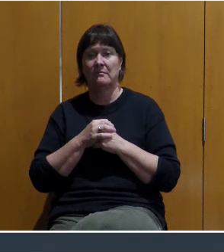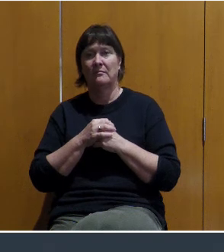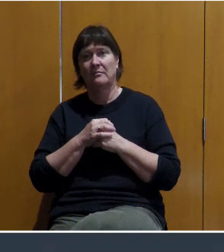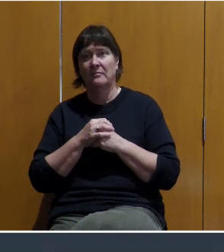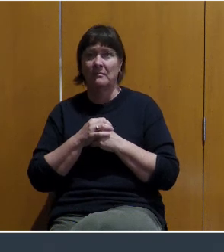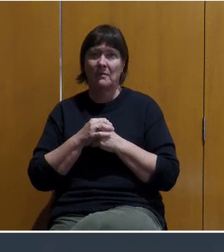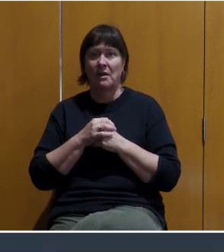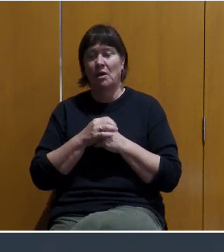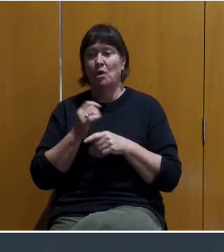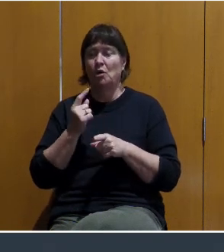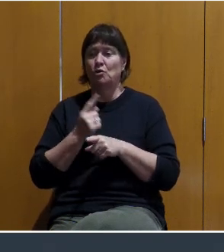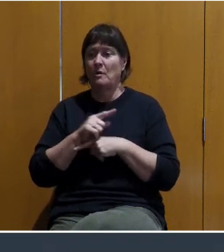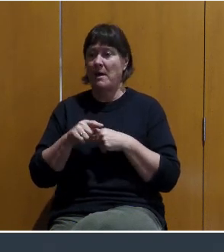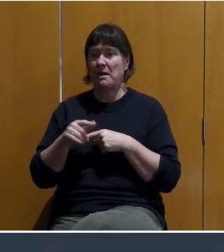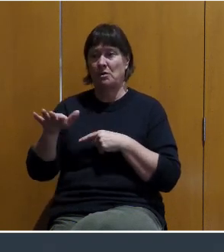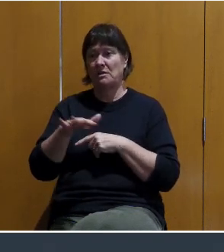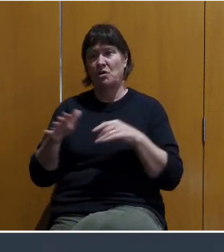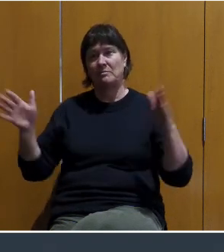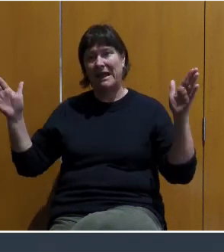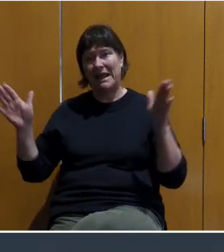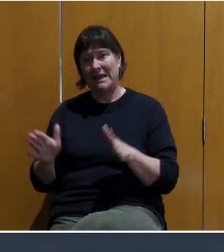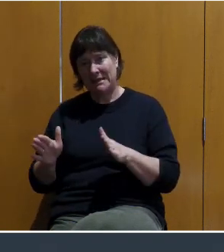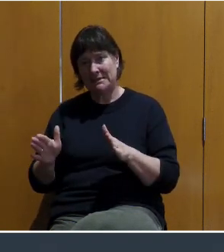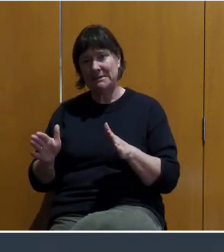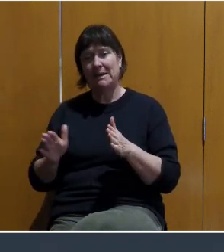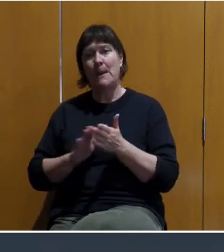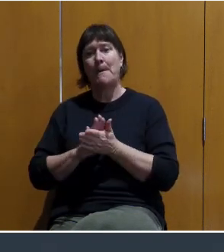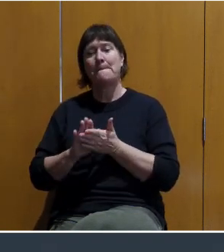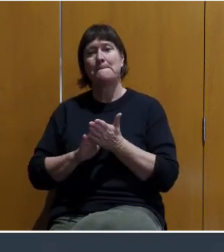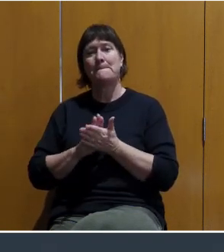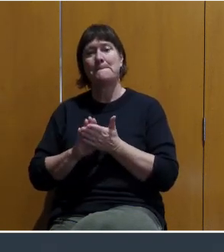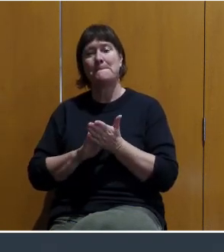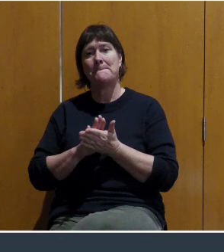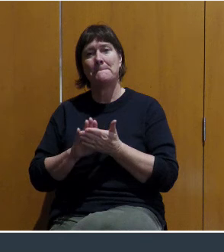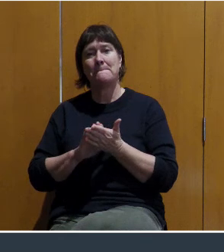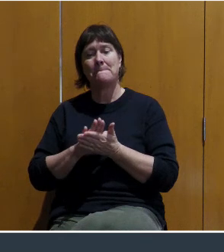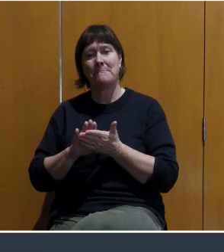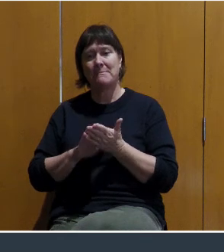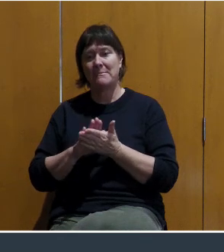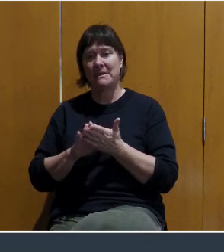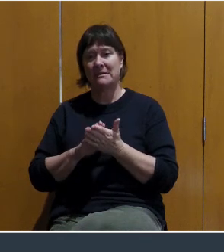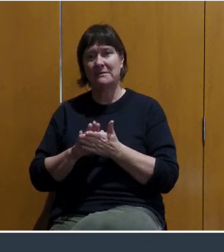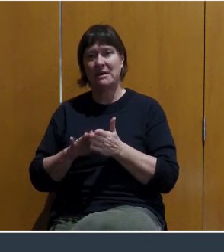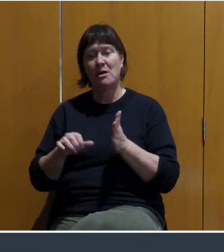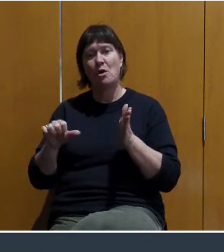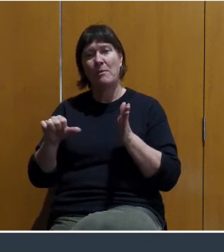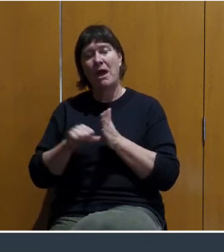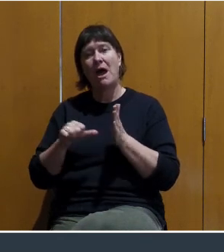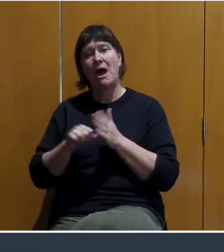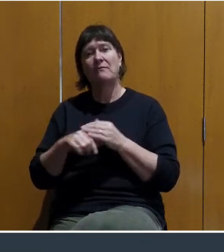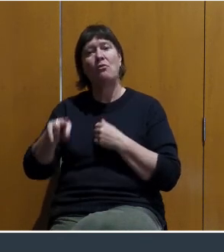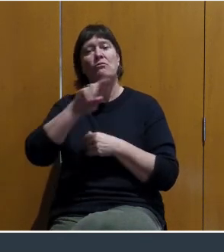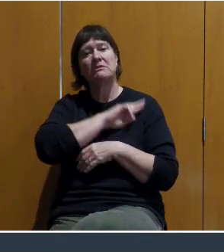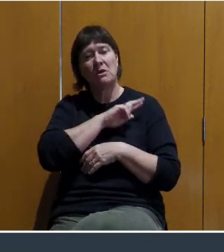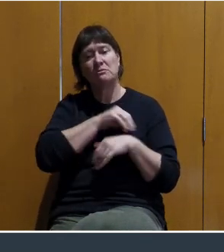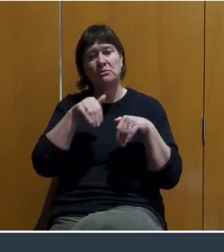being decreased, the main thing for this is it will create a bottleneck for responsible dog owners within the area of